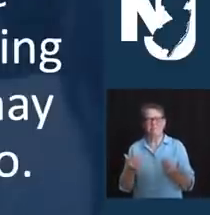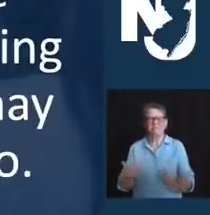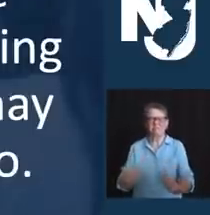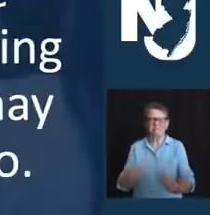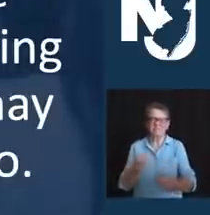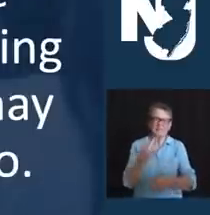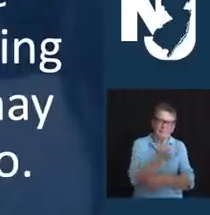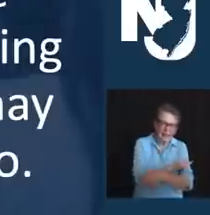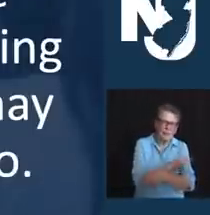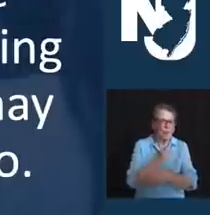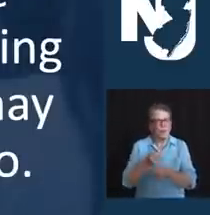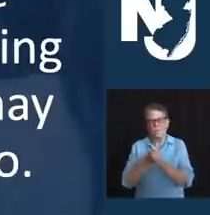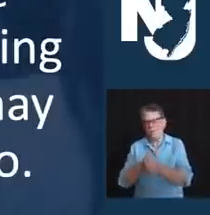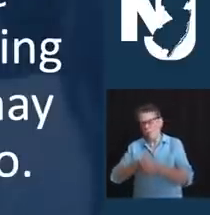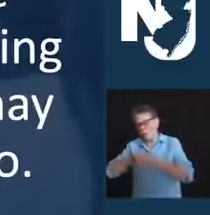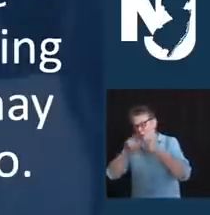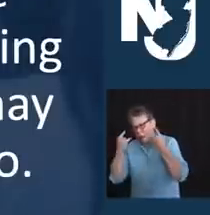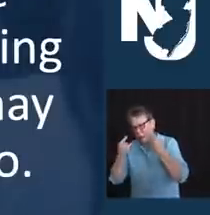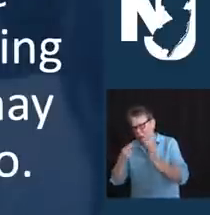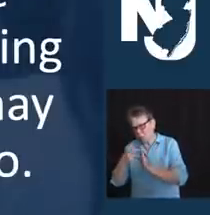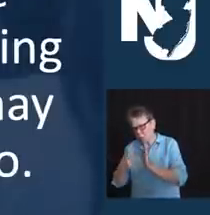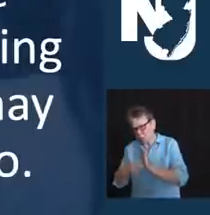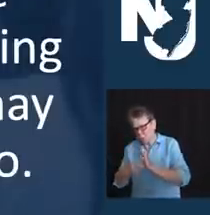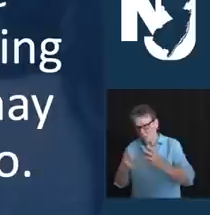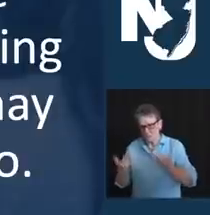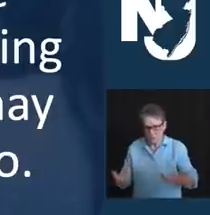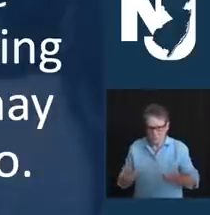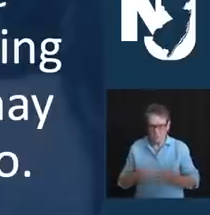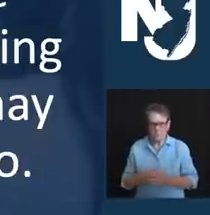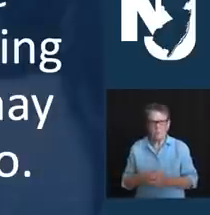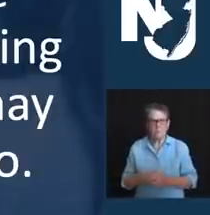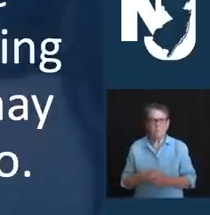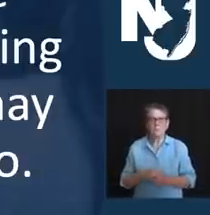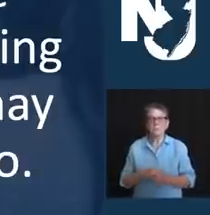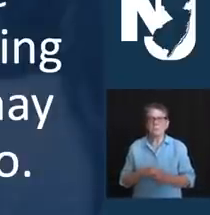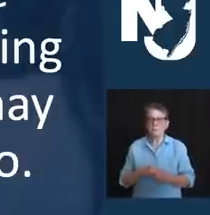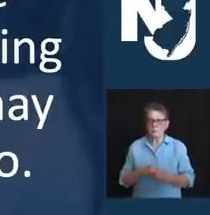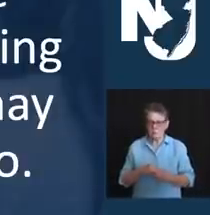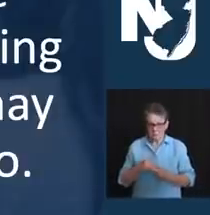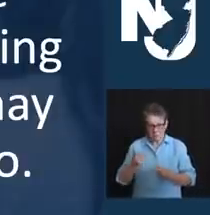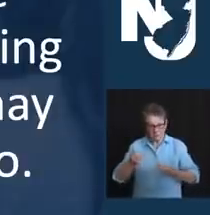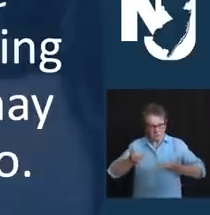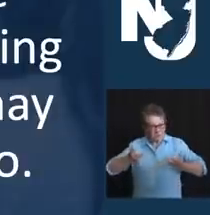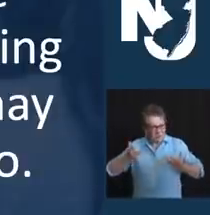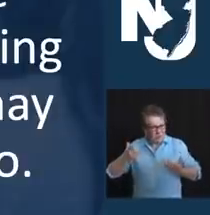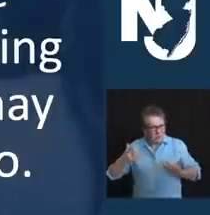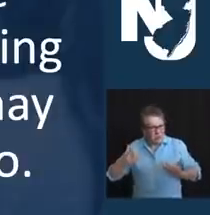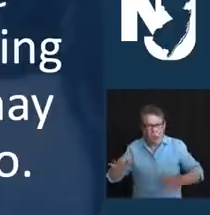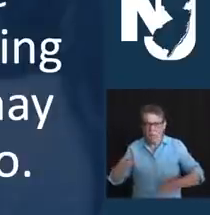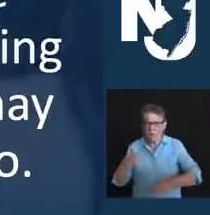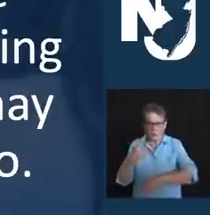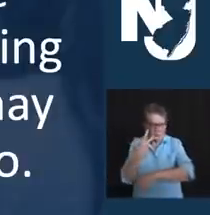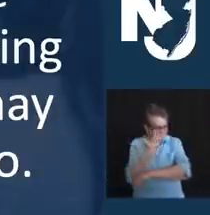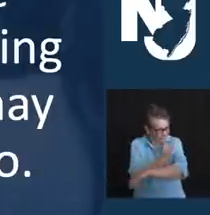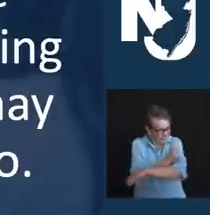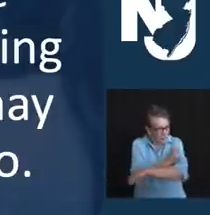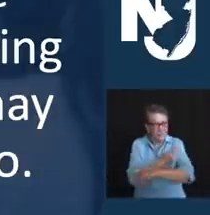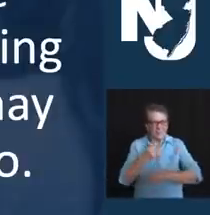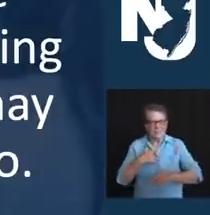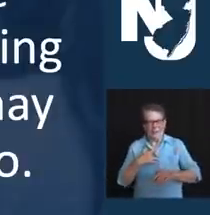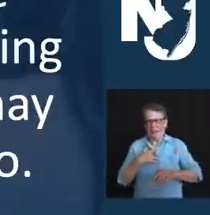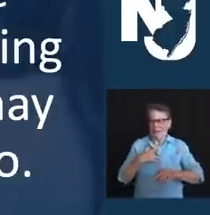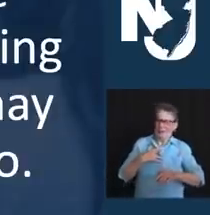when shopping or waiting for your table at a restaurant, by all means, you may continue to do so. No one should